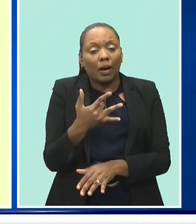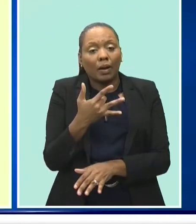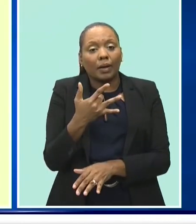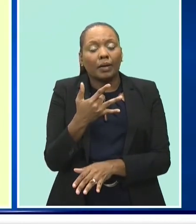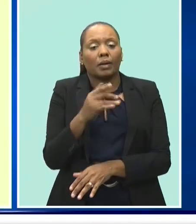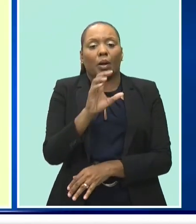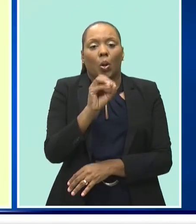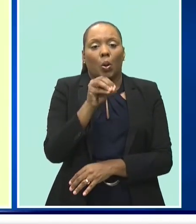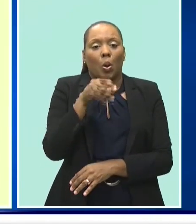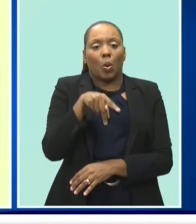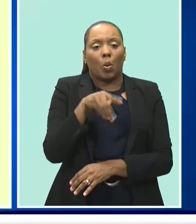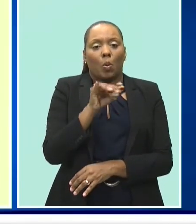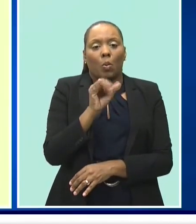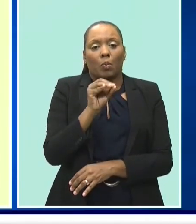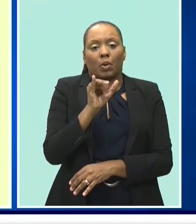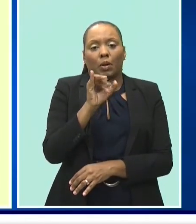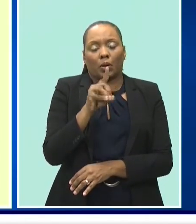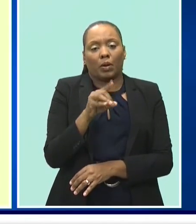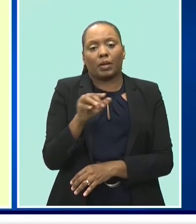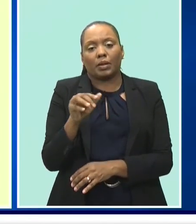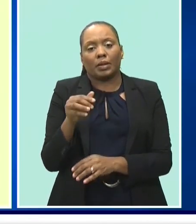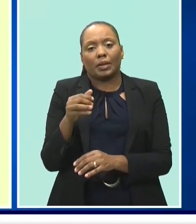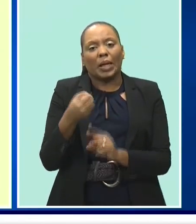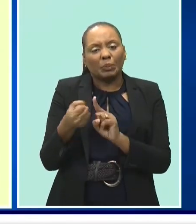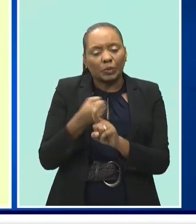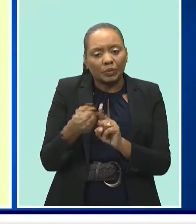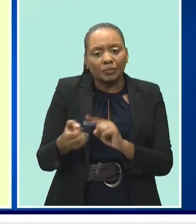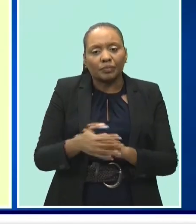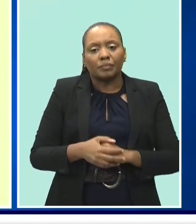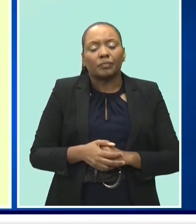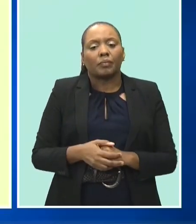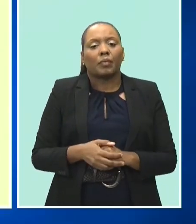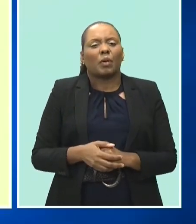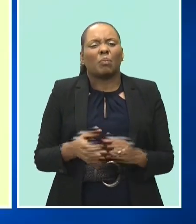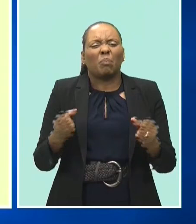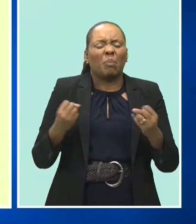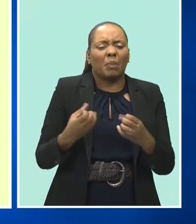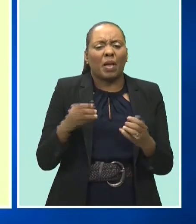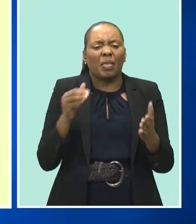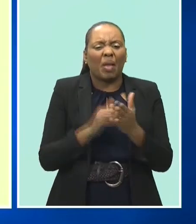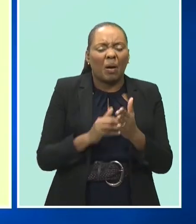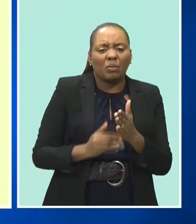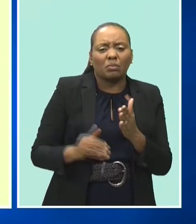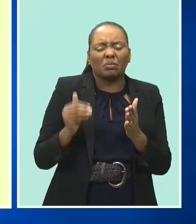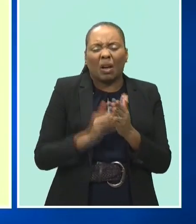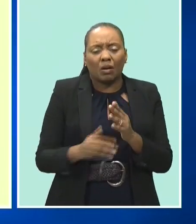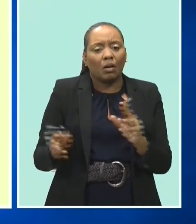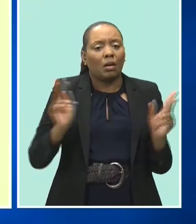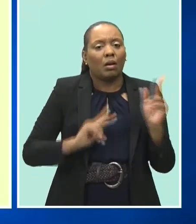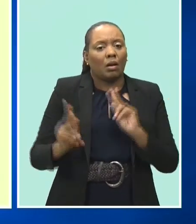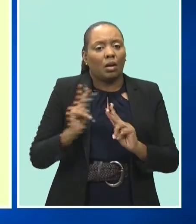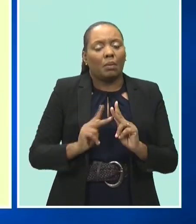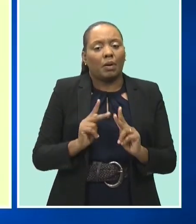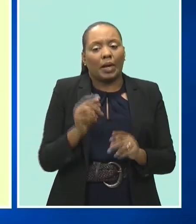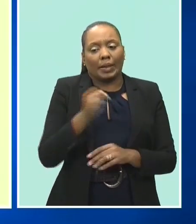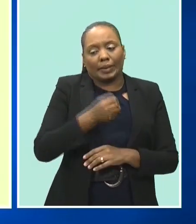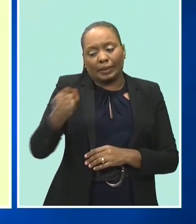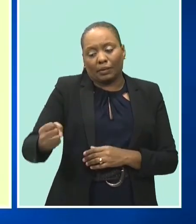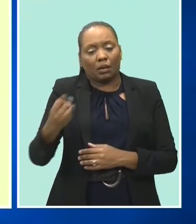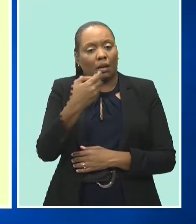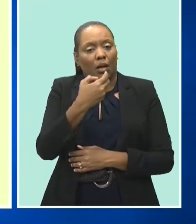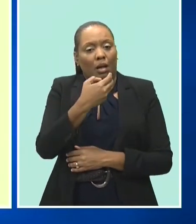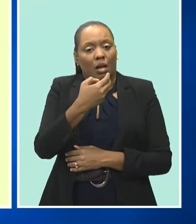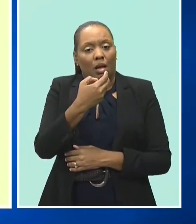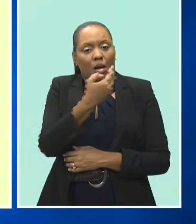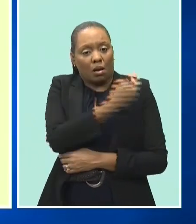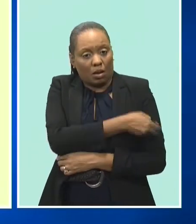abuse. We had 17,000 hospitalization related to opioid poisoning. And I was